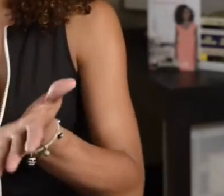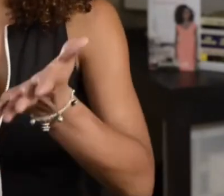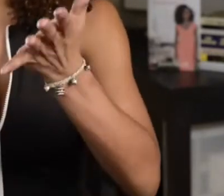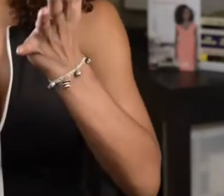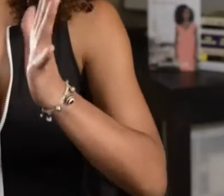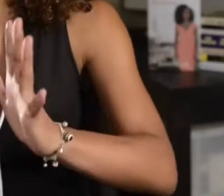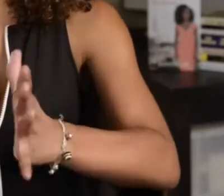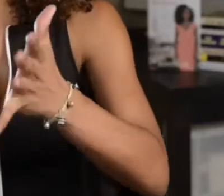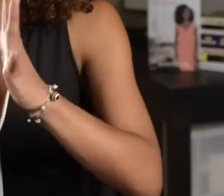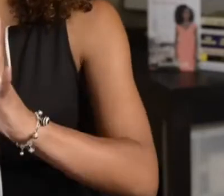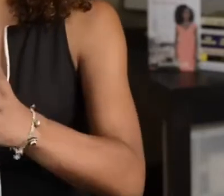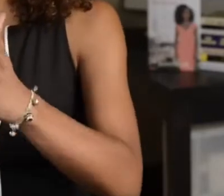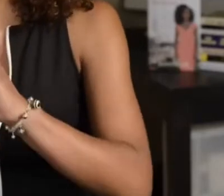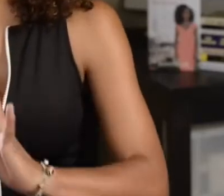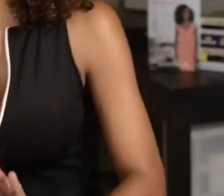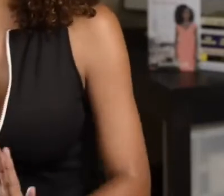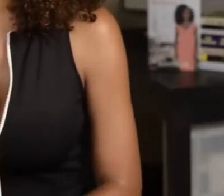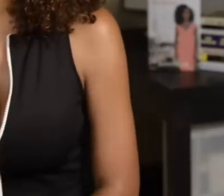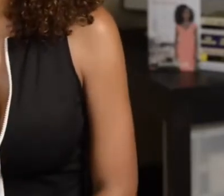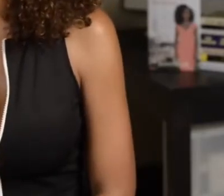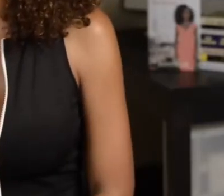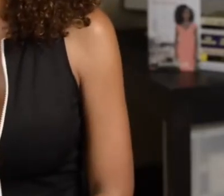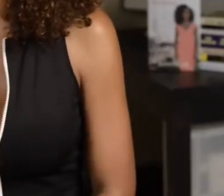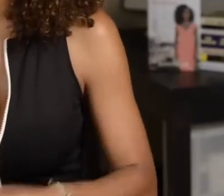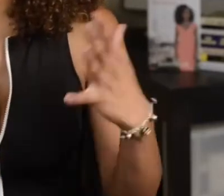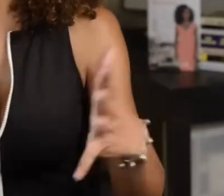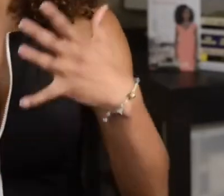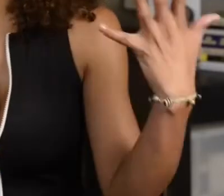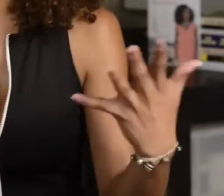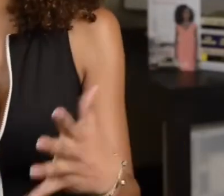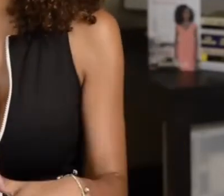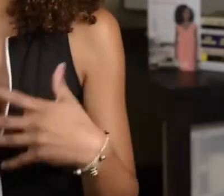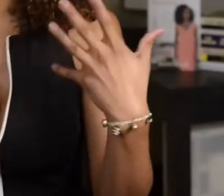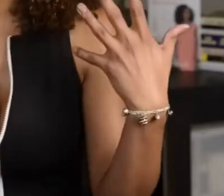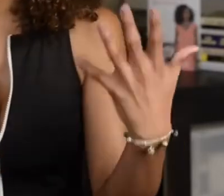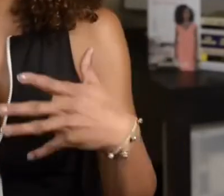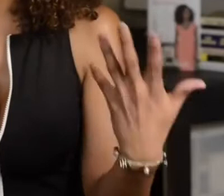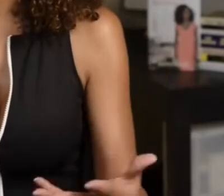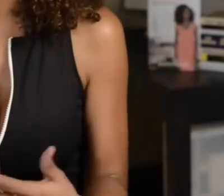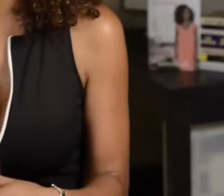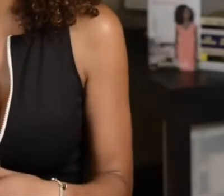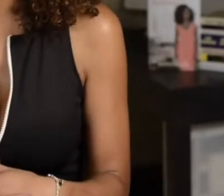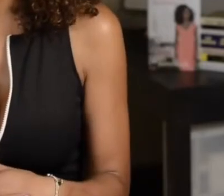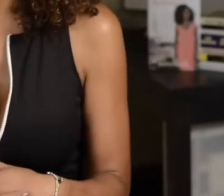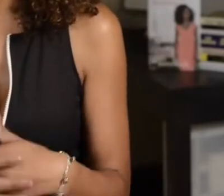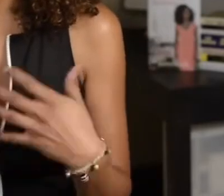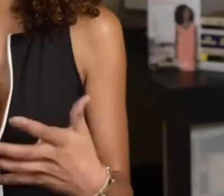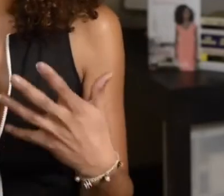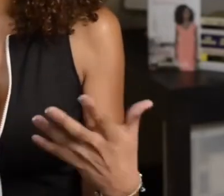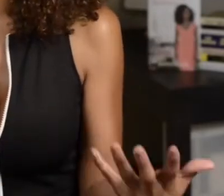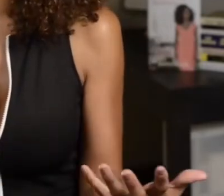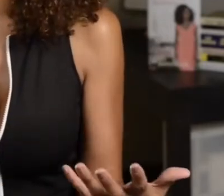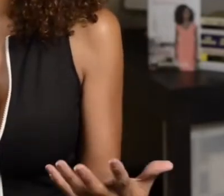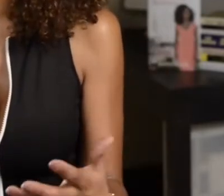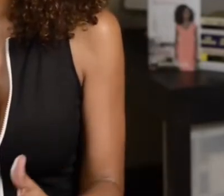are the layered relationships with the lived experiences of being a woman that is often